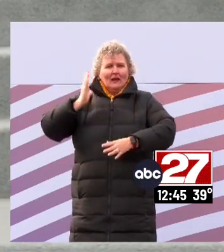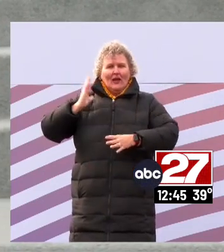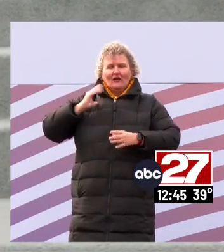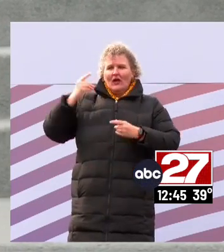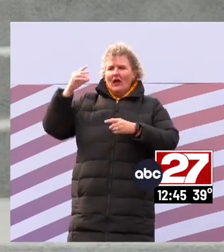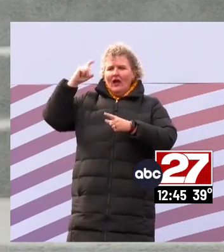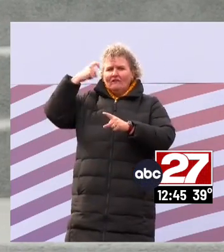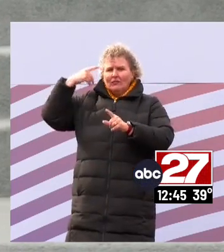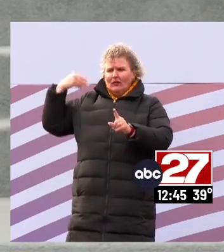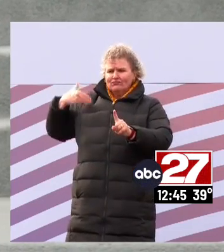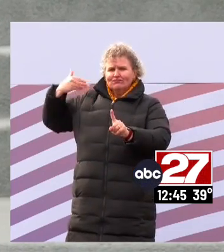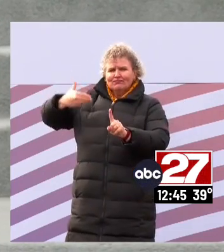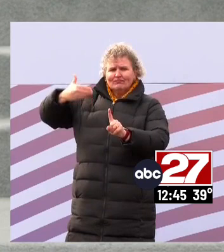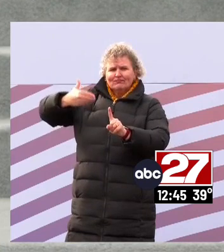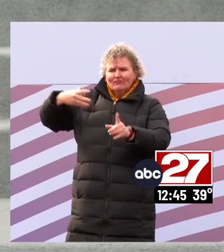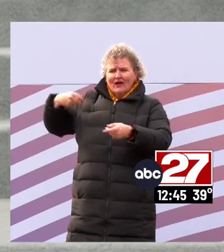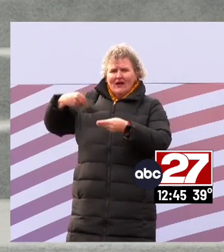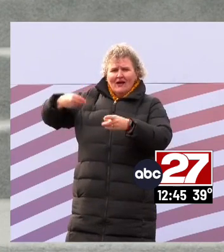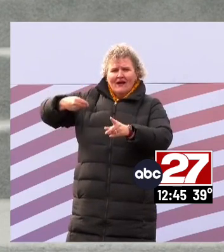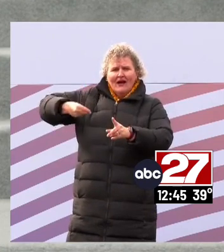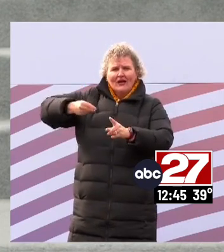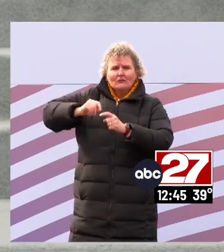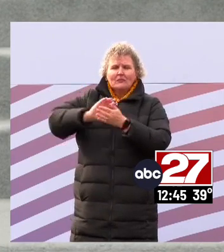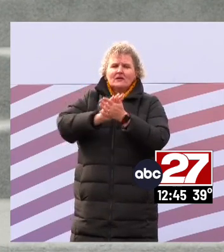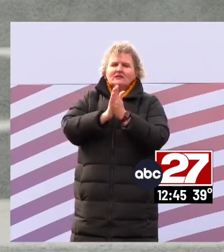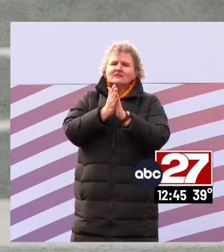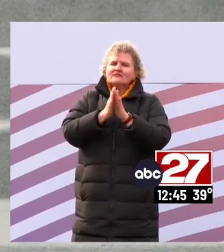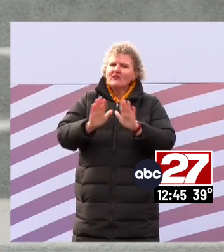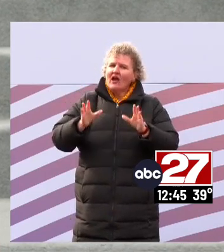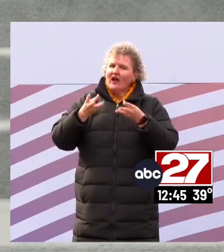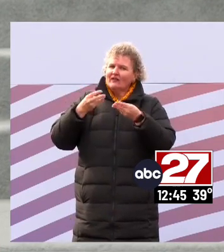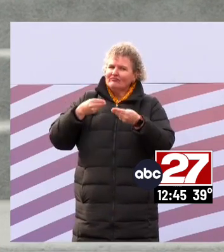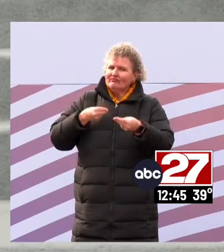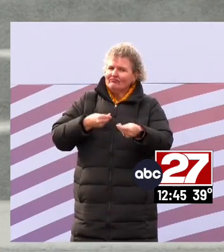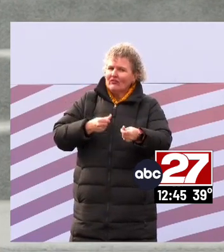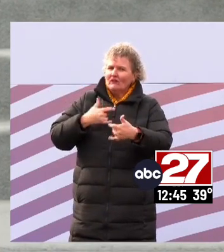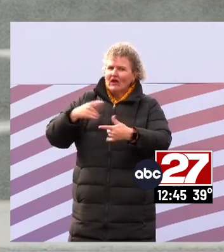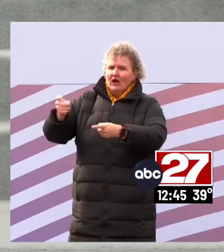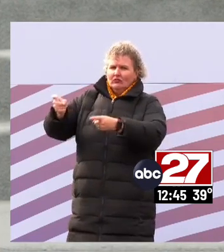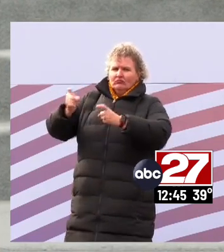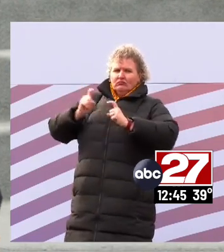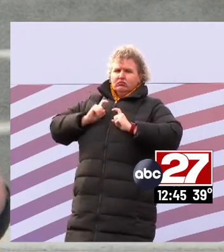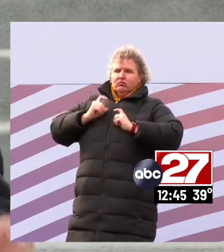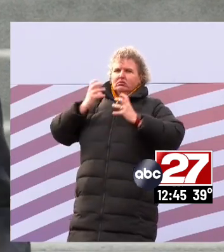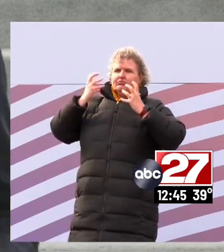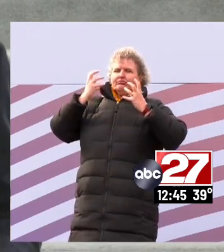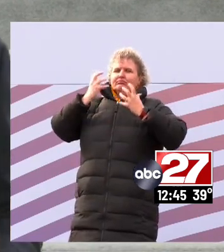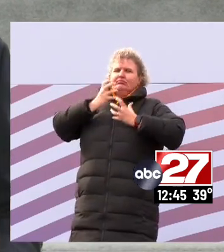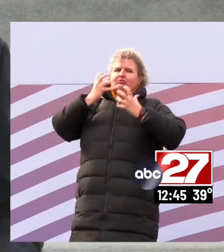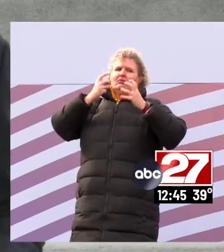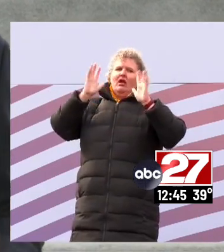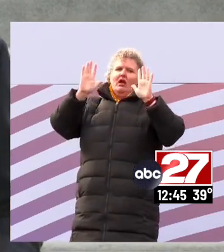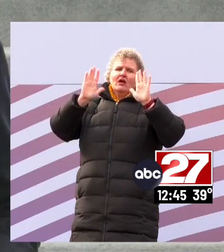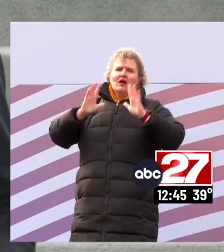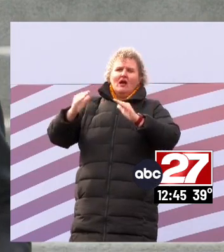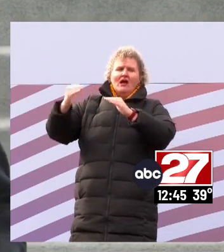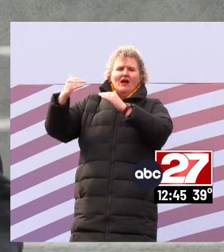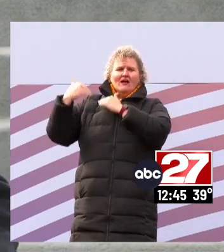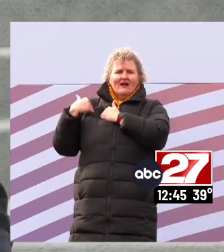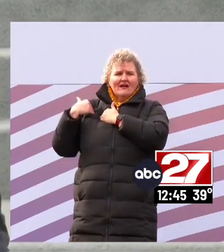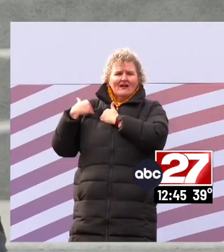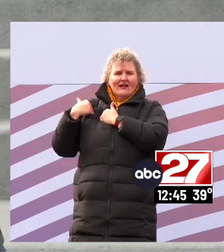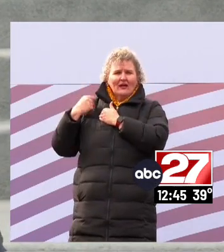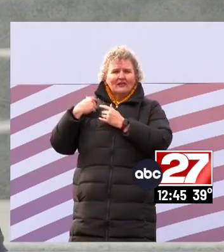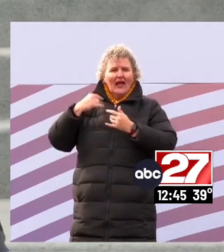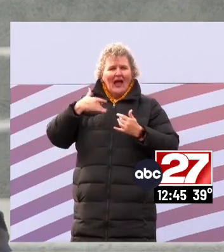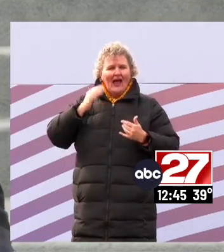am now entrusted with this awesome responsibility, it is just for a moment in the long history